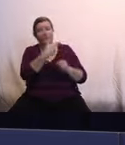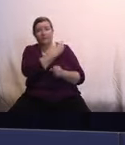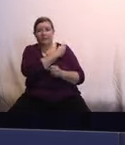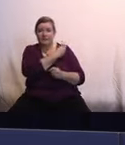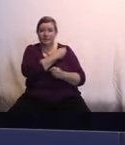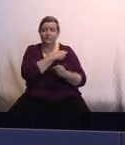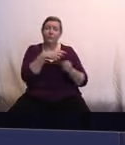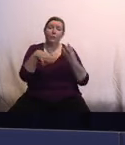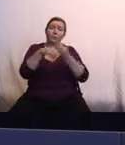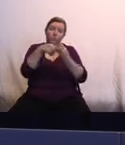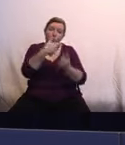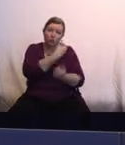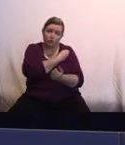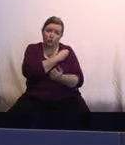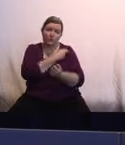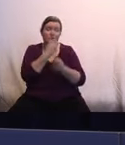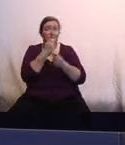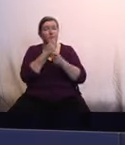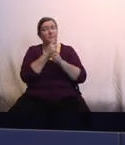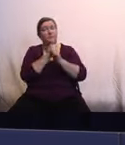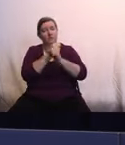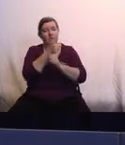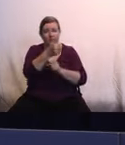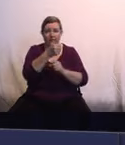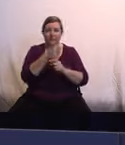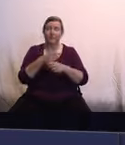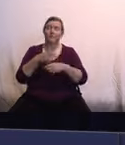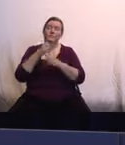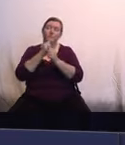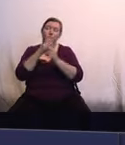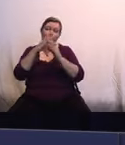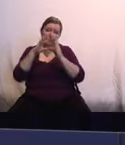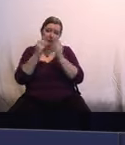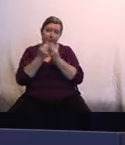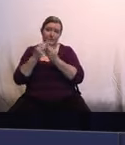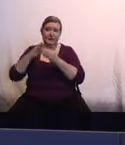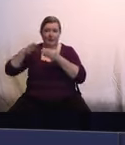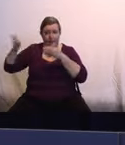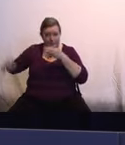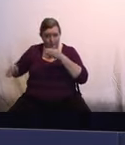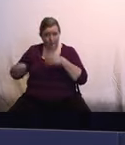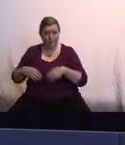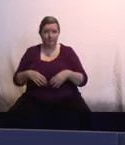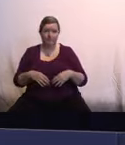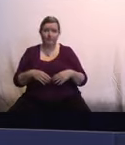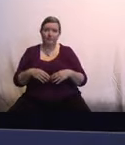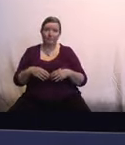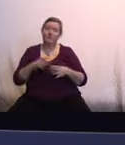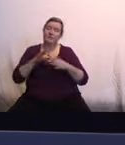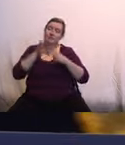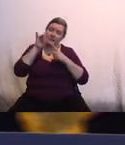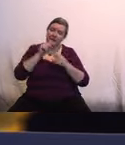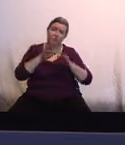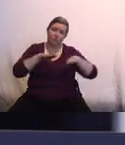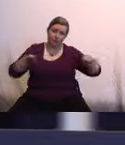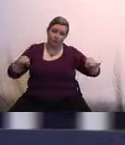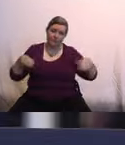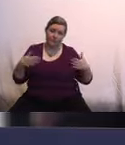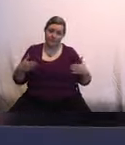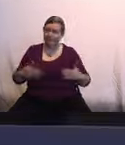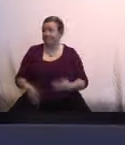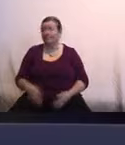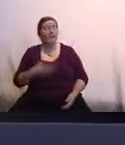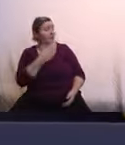to protect ourselves, our family, our friends, and most importantly, our children. Thank you. Judy, thank you for all.